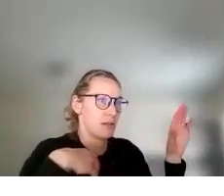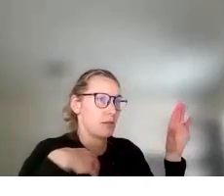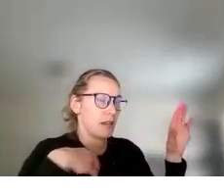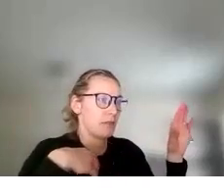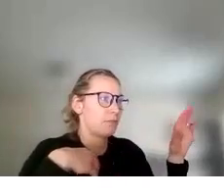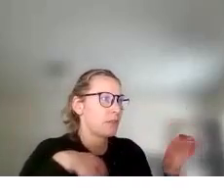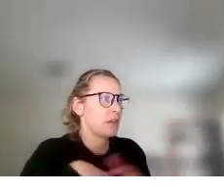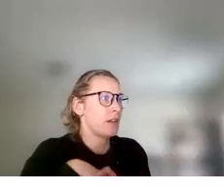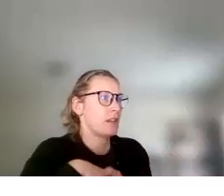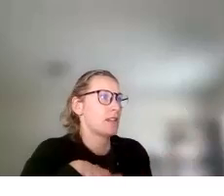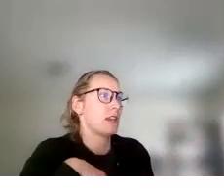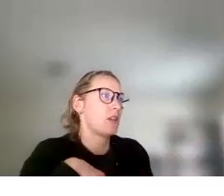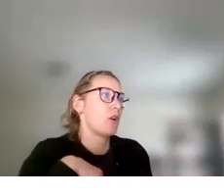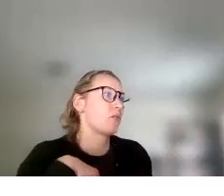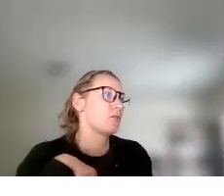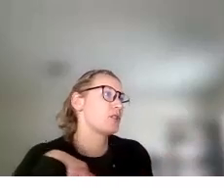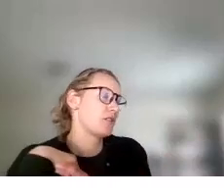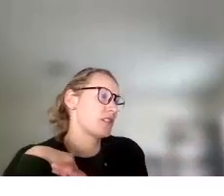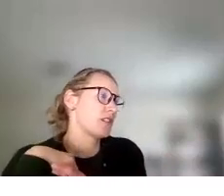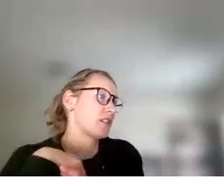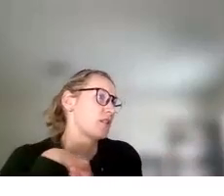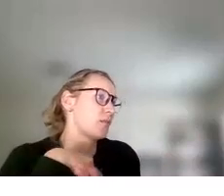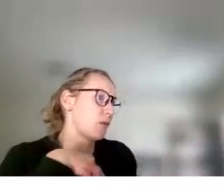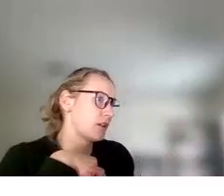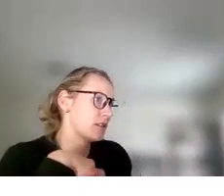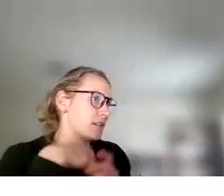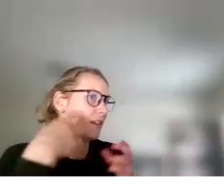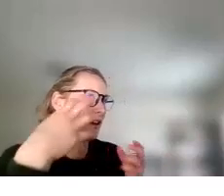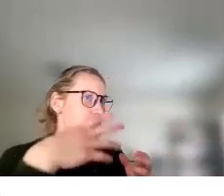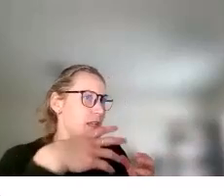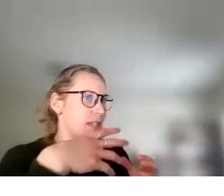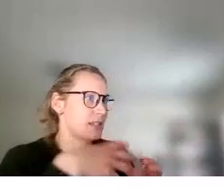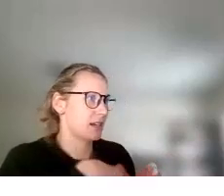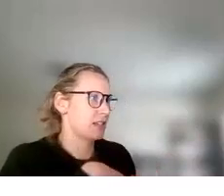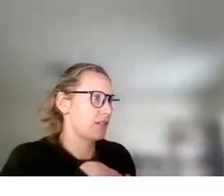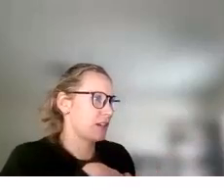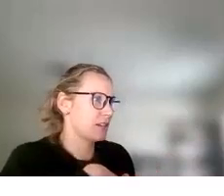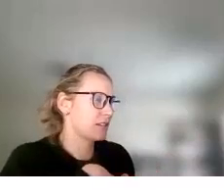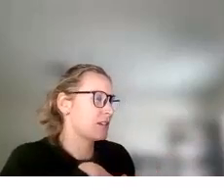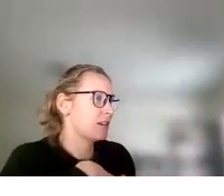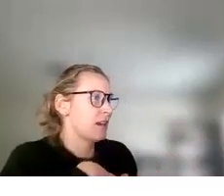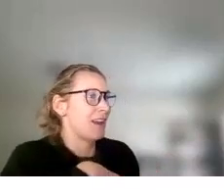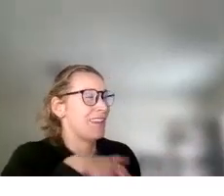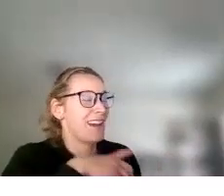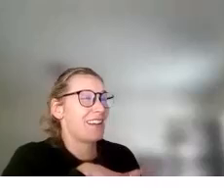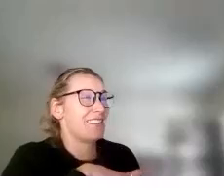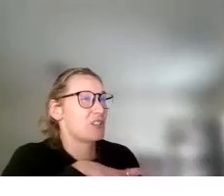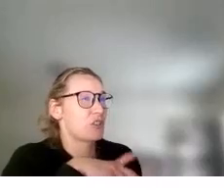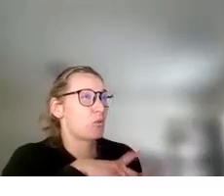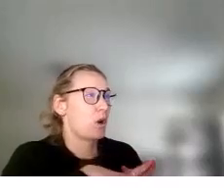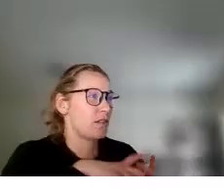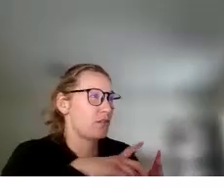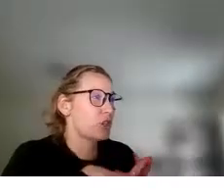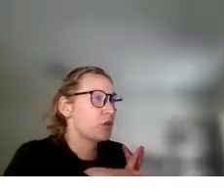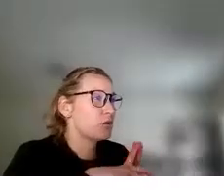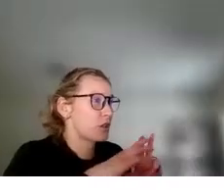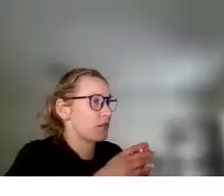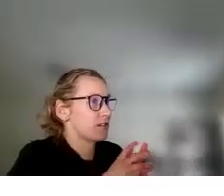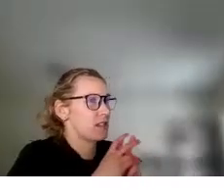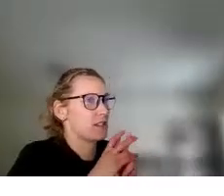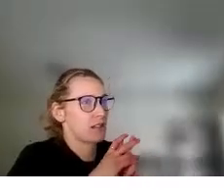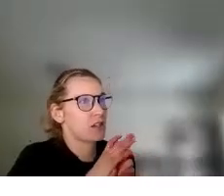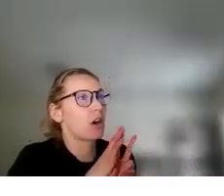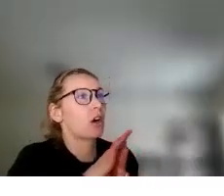Choice, to the state plan, is in-home services and supports, health maintenance activities. And that is just one of